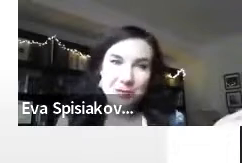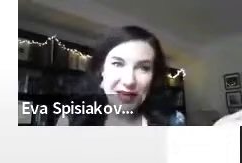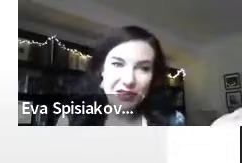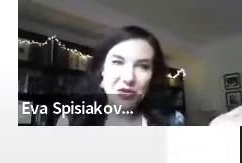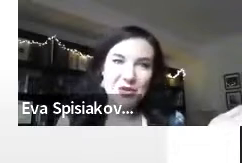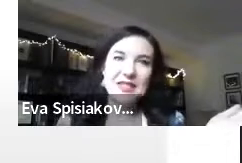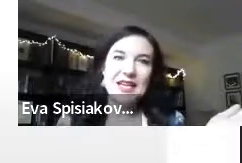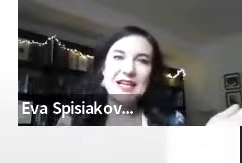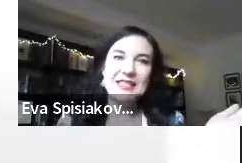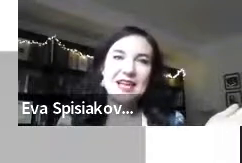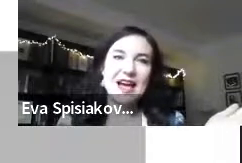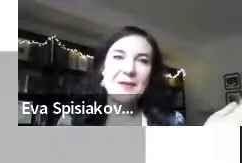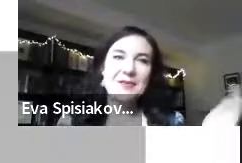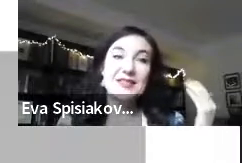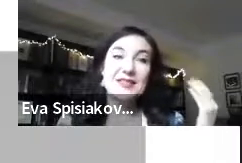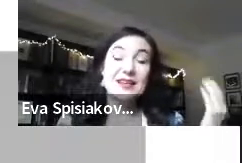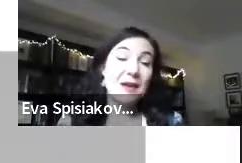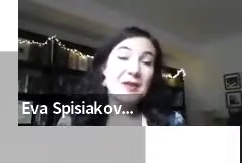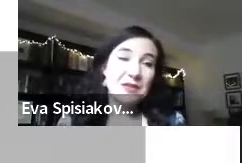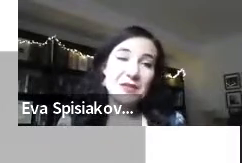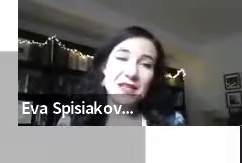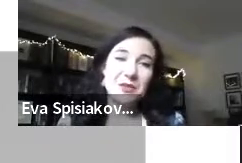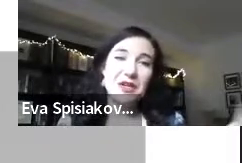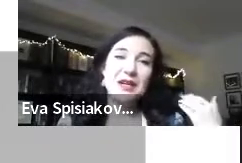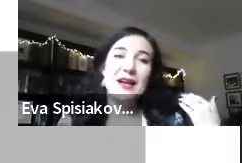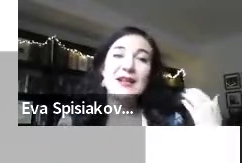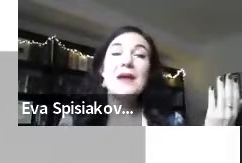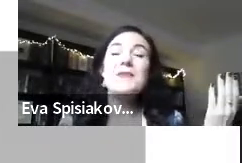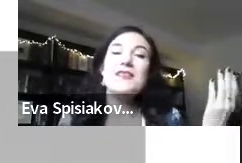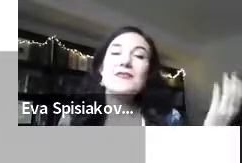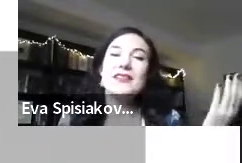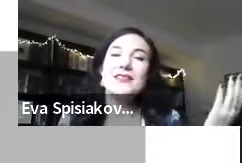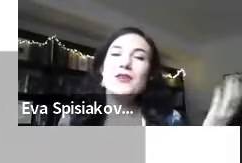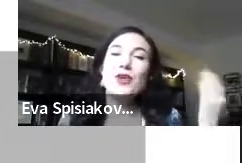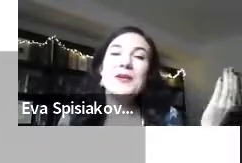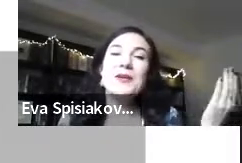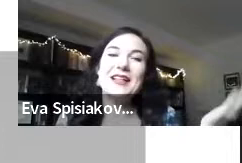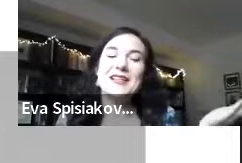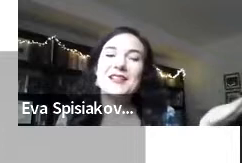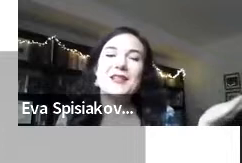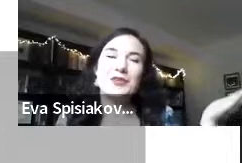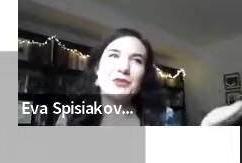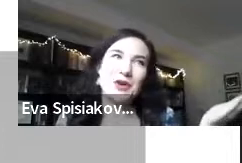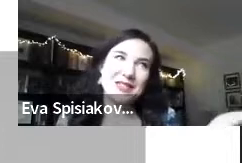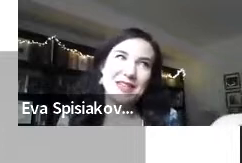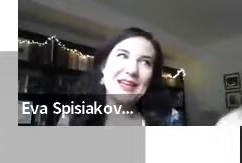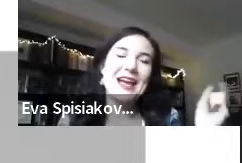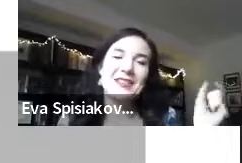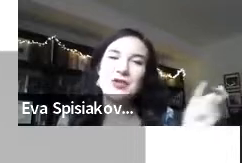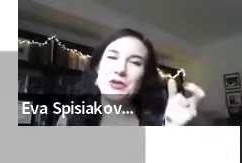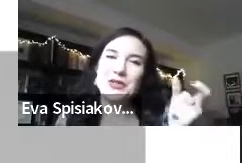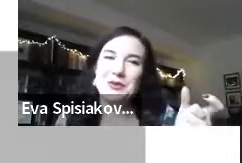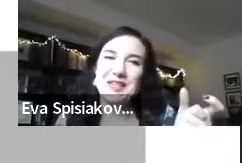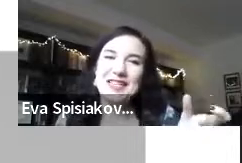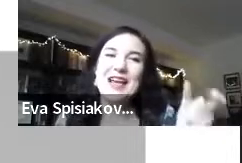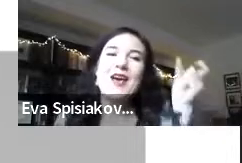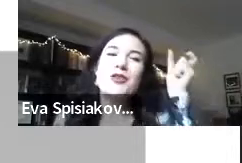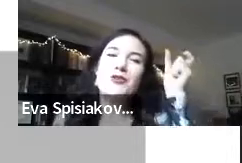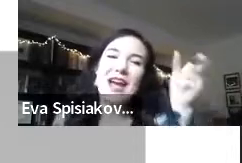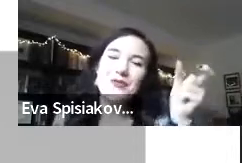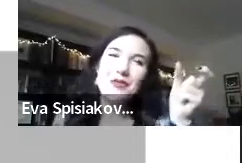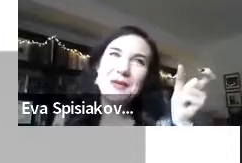It's not just the big news, it's things like Climate News Network, climate threats from inhalers can prove costly. Again, the choice of